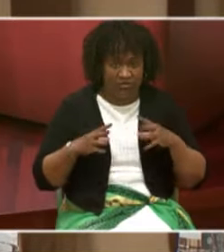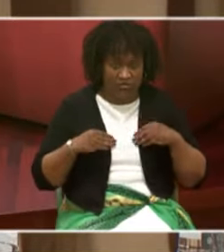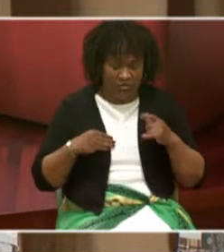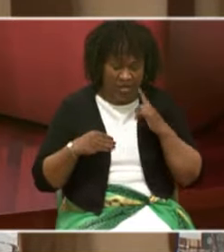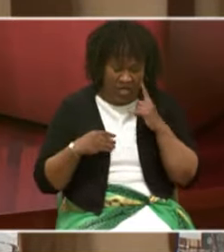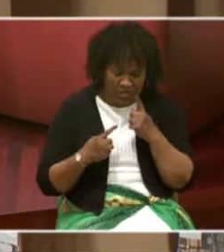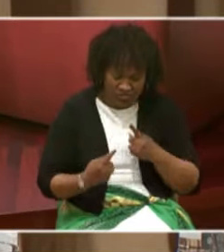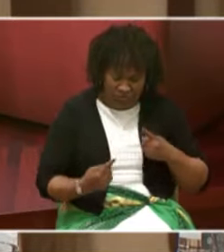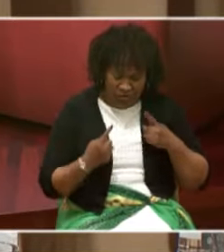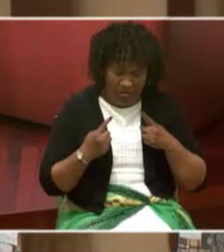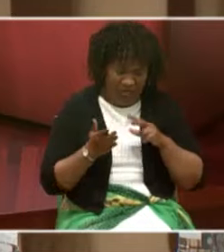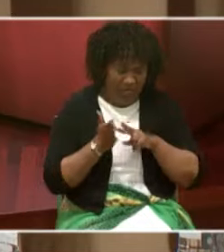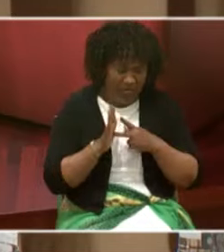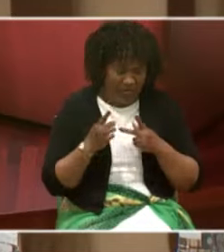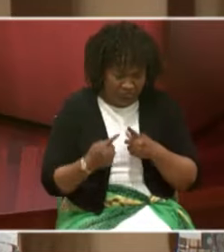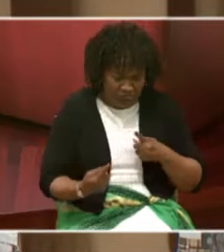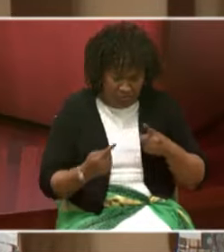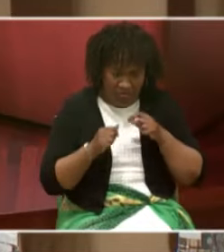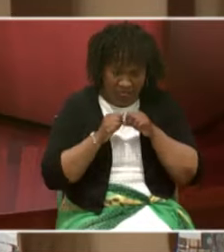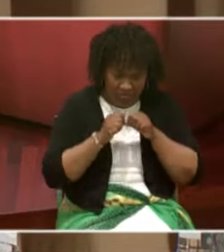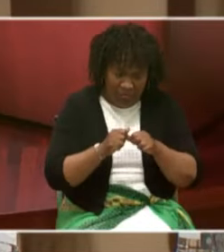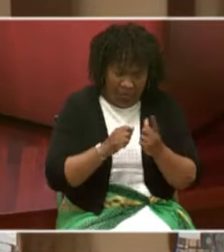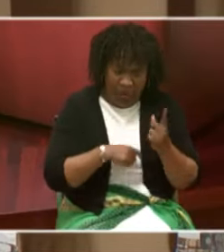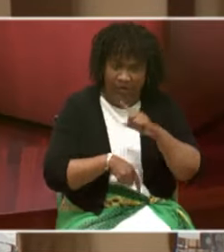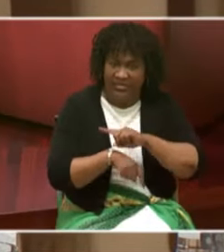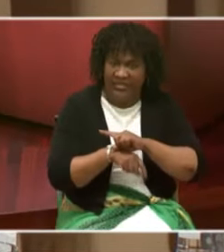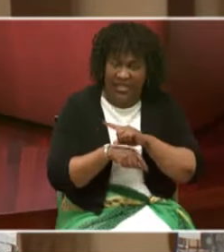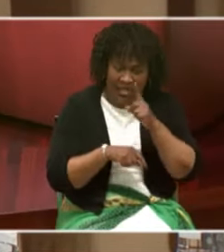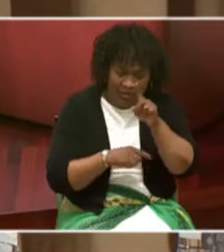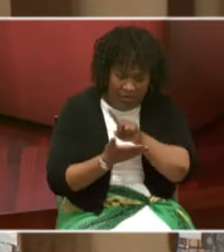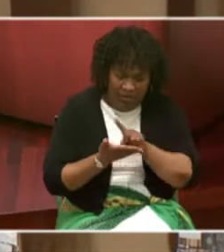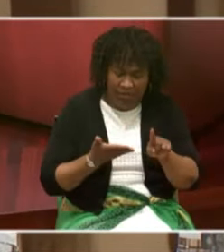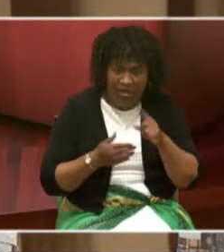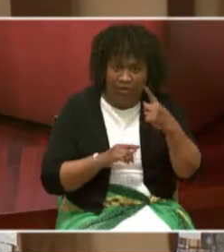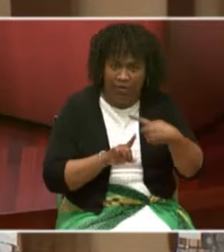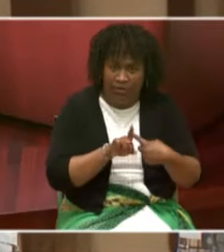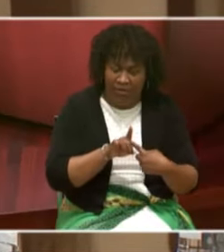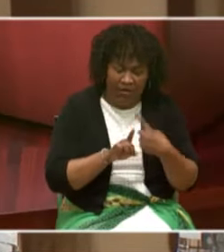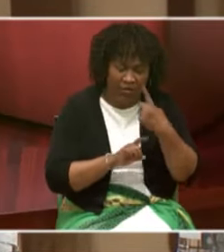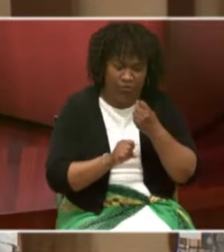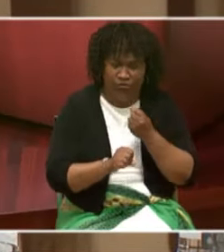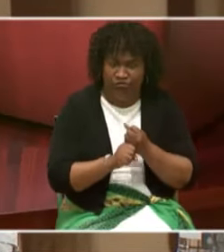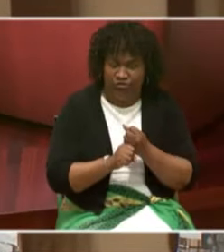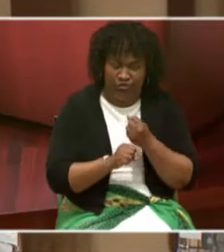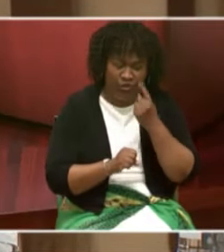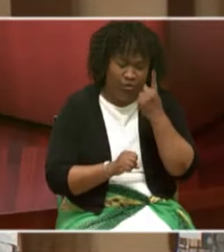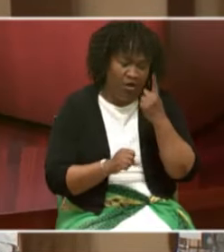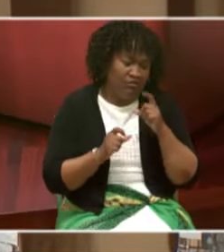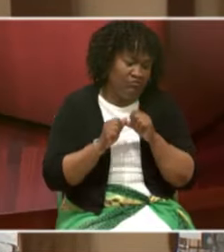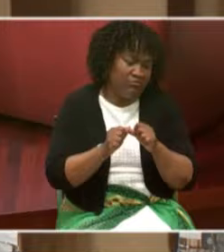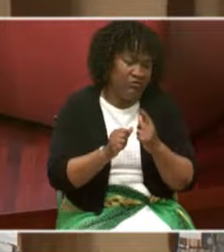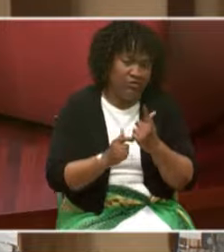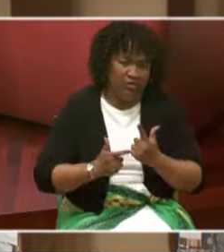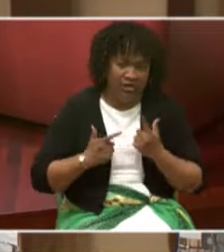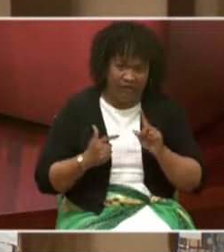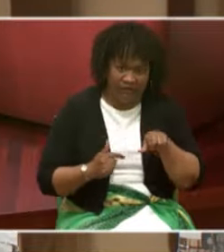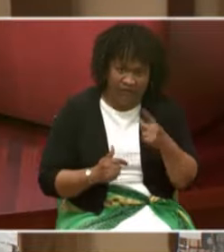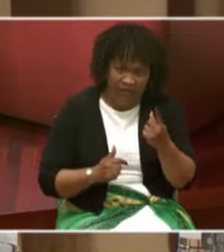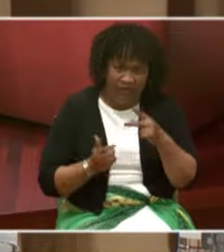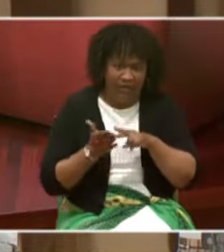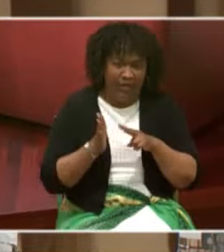Montgomery made a decision that they would not be there to protect us. They wanted to give the